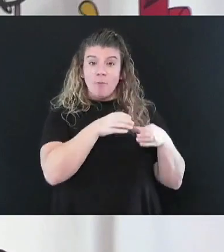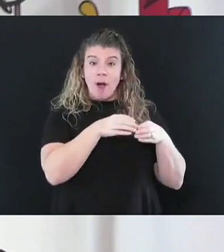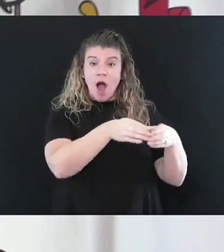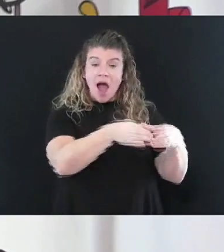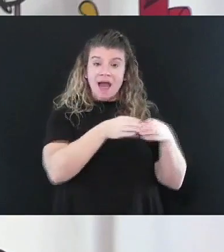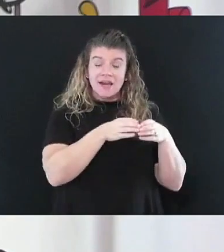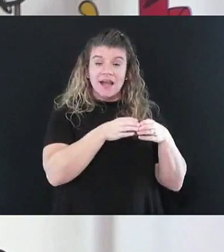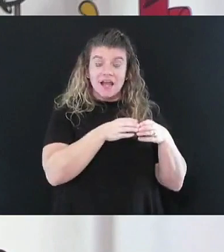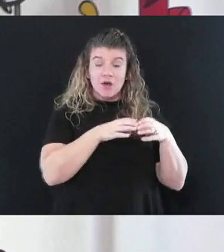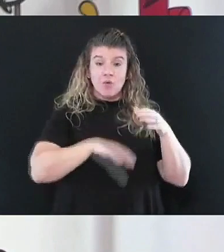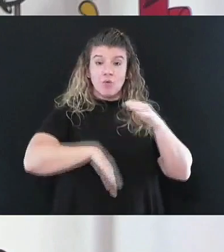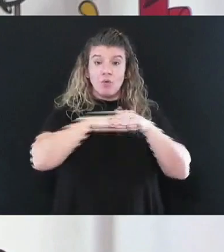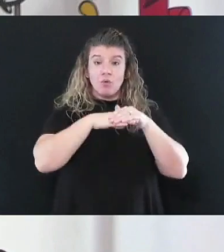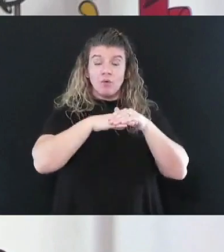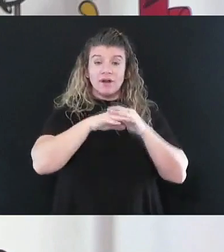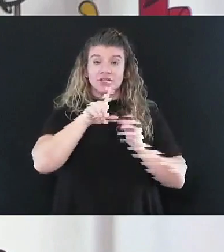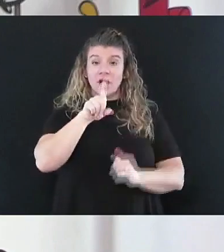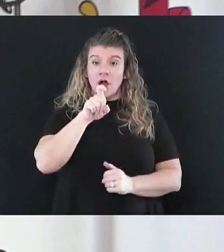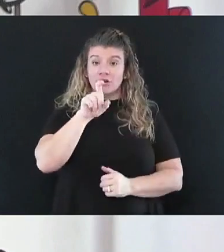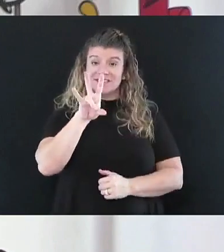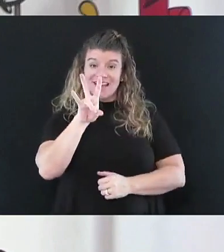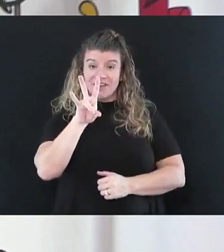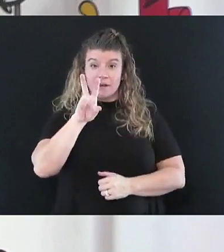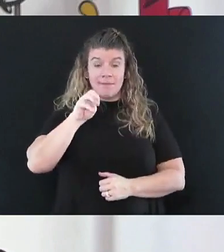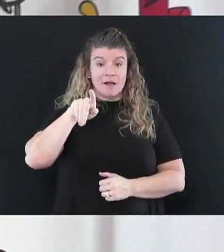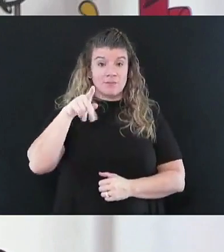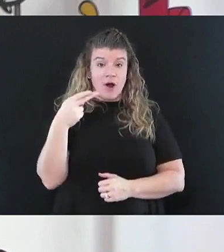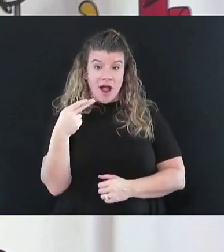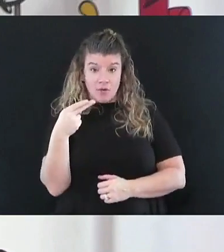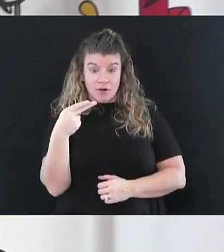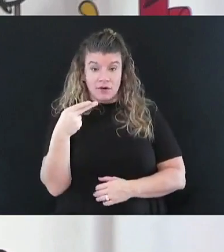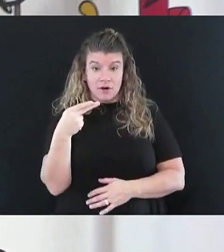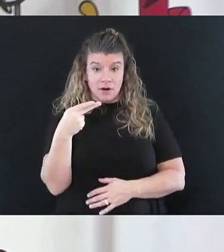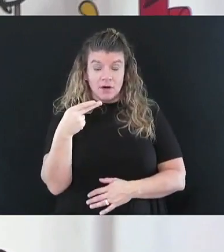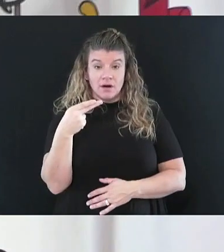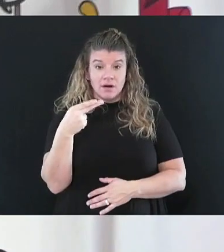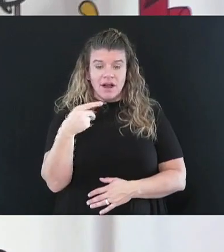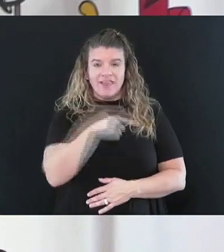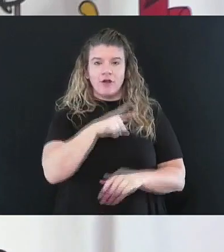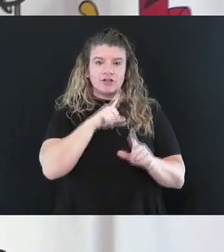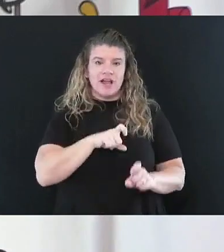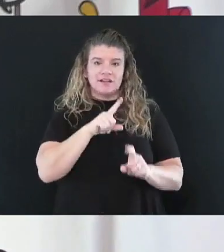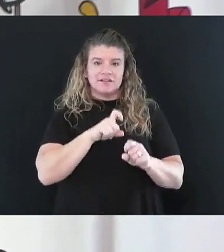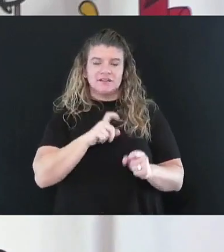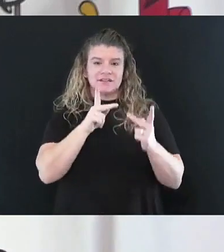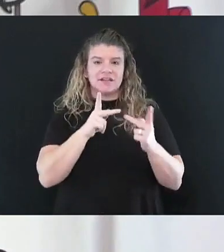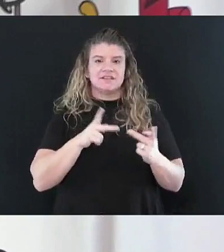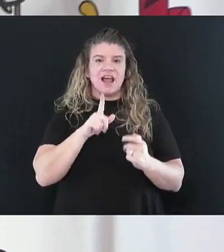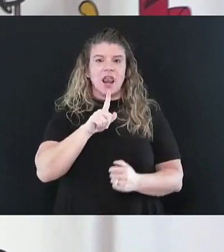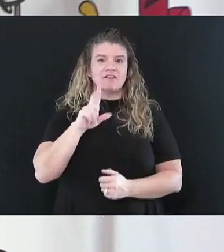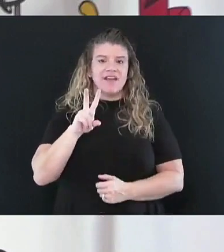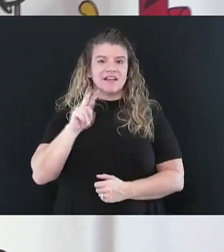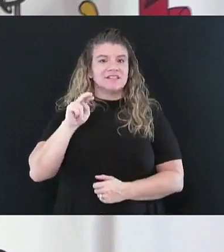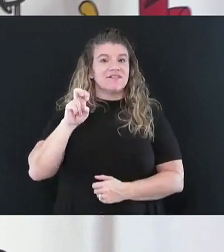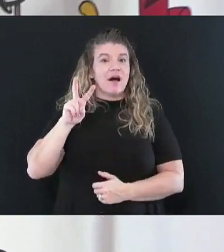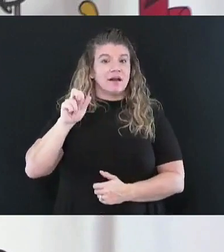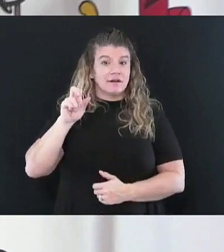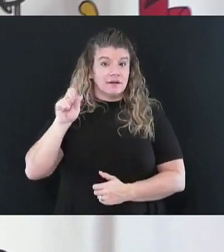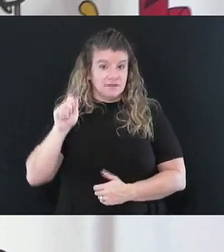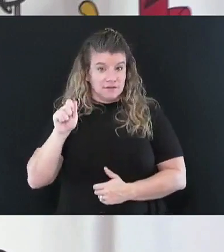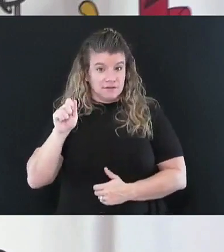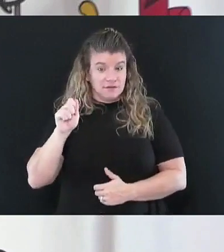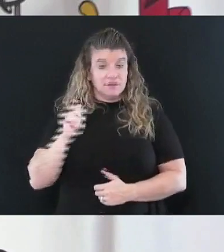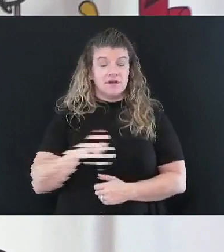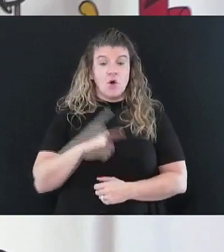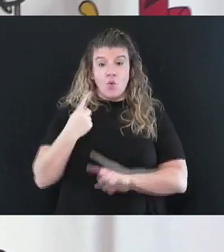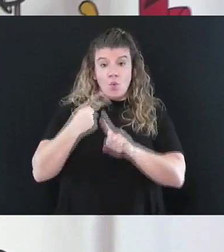peak speed of 107 miles an hour at the company's test site in Las Vegas, Nevada. Just